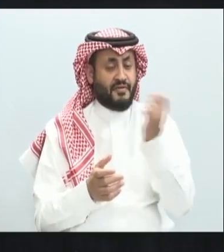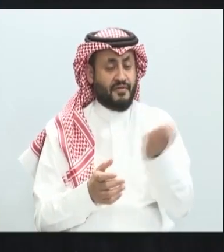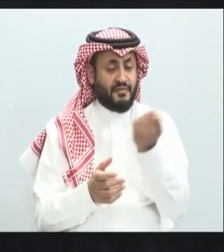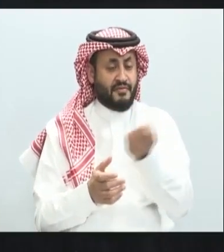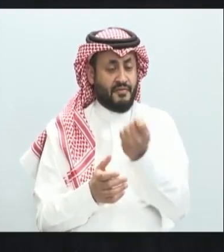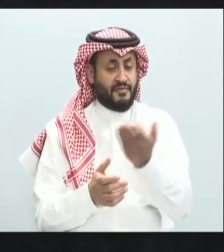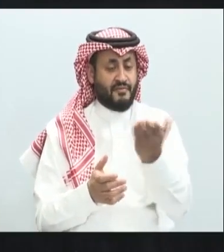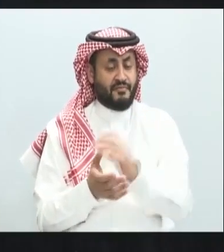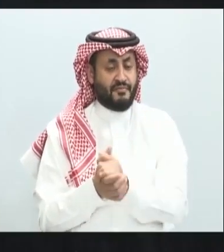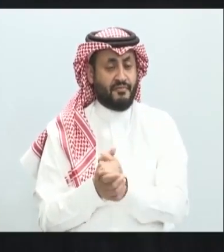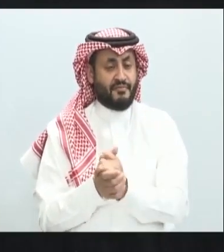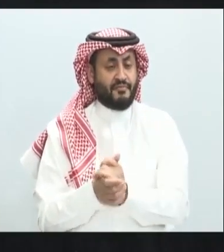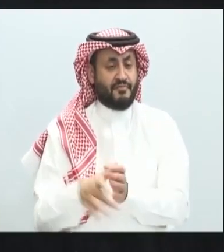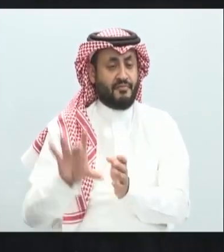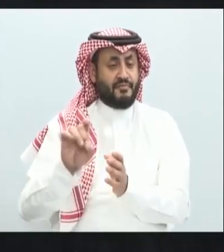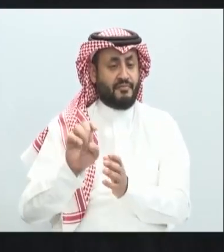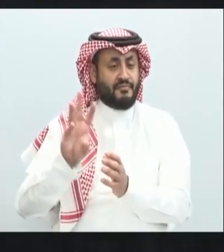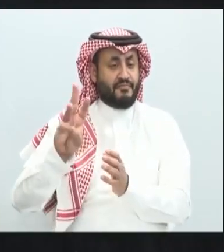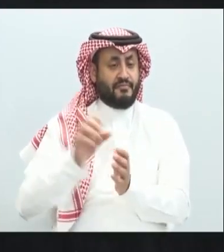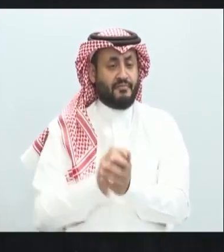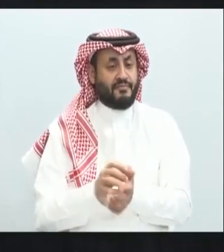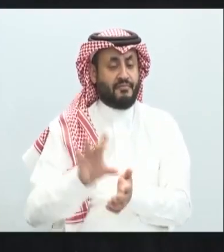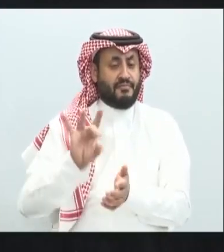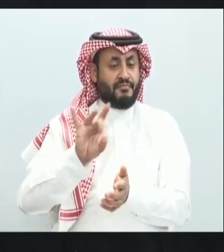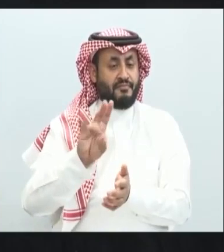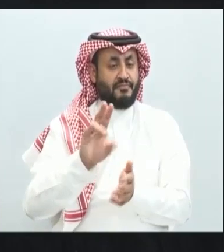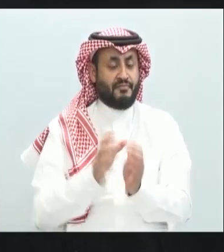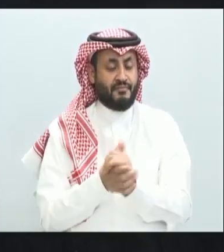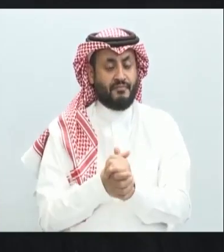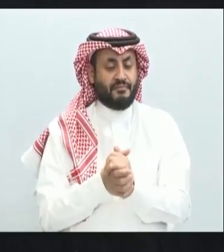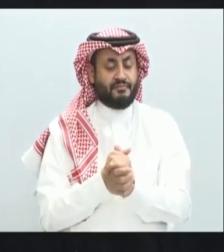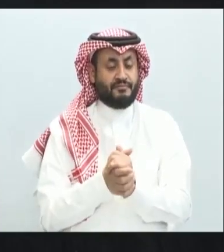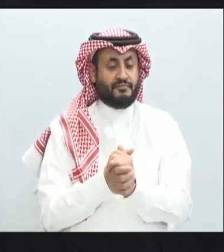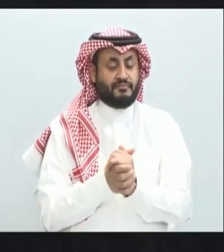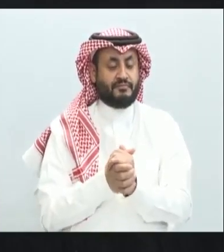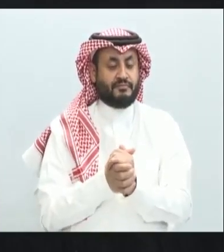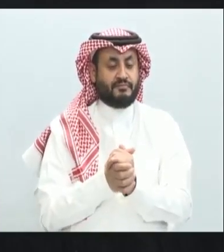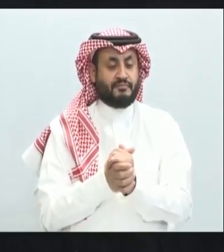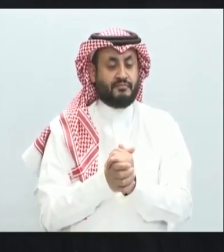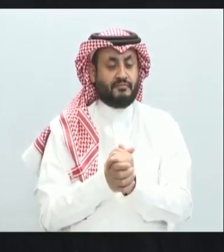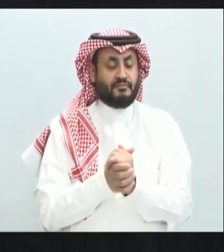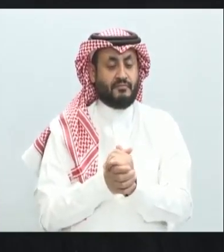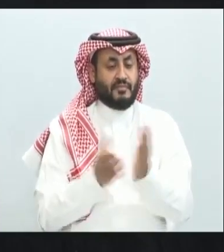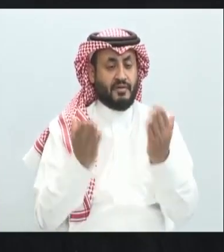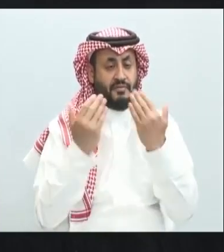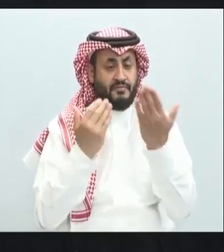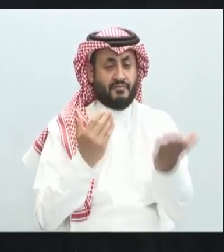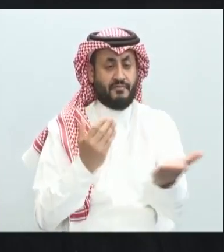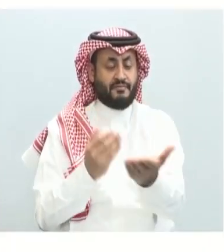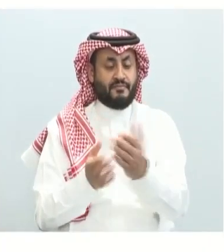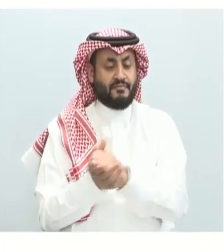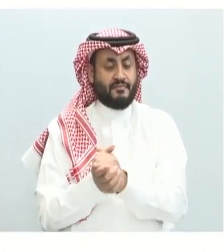writing lesson that can be seen on pages 86 and 87. And our goals were